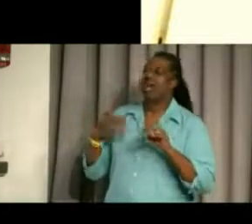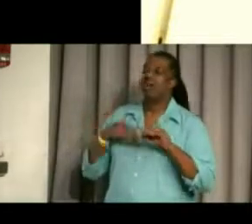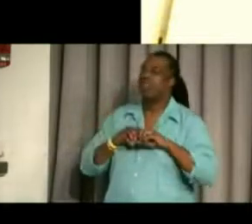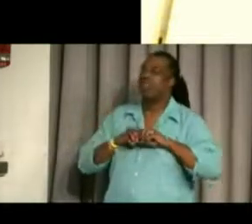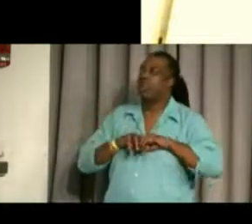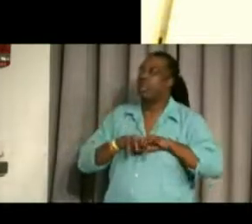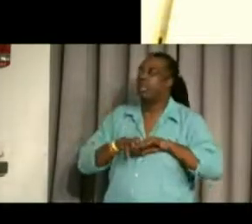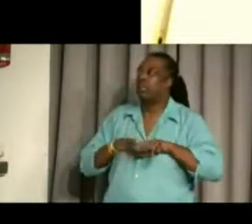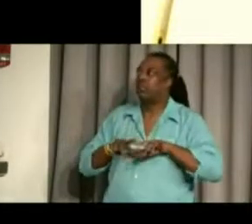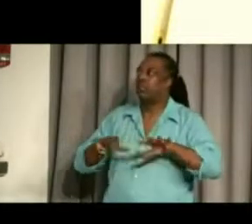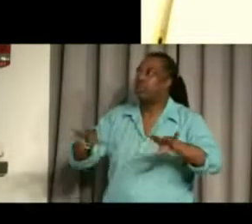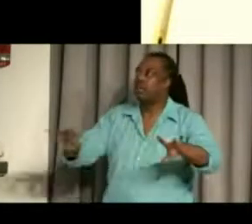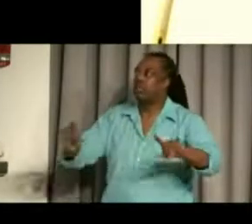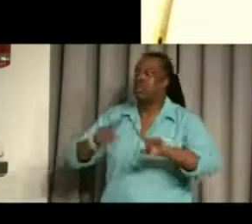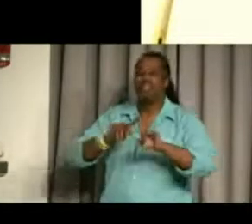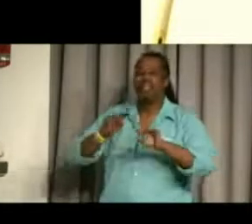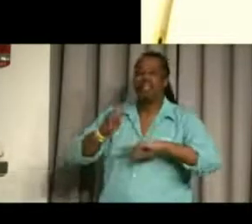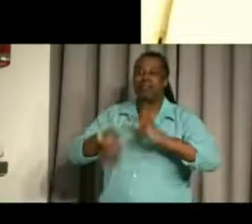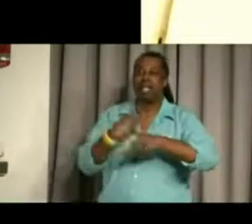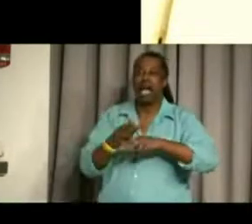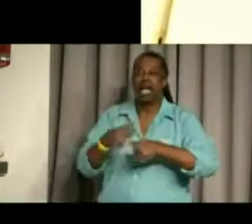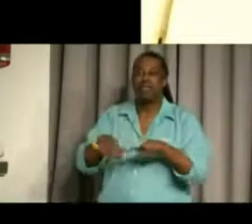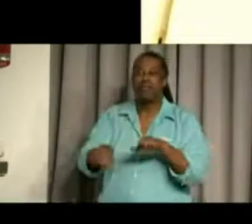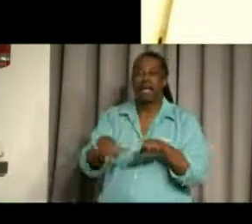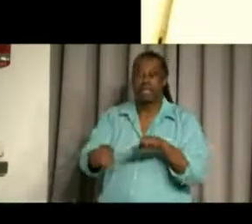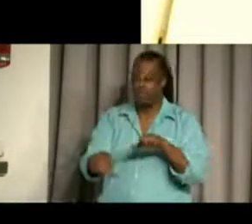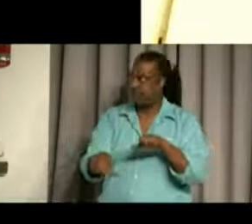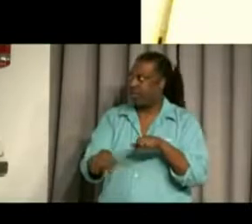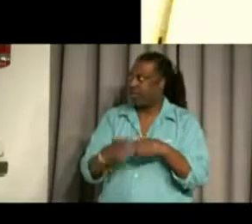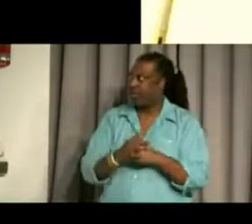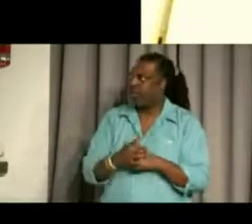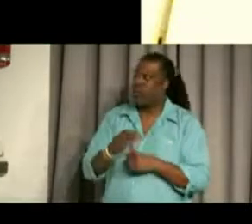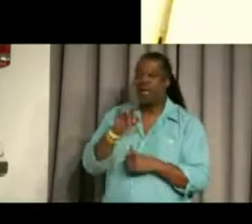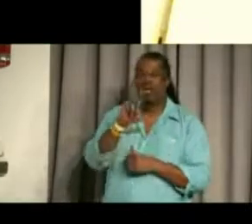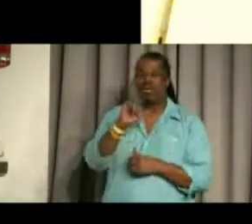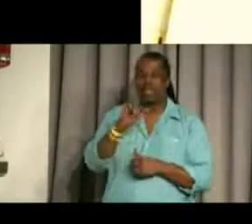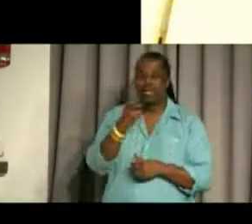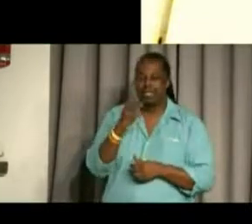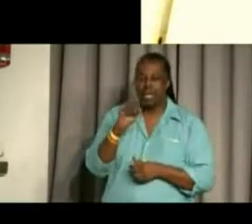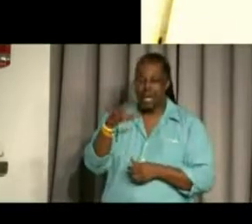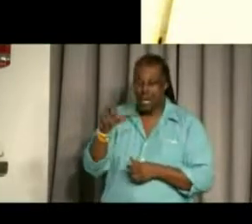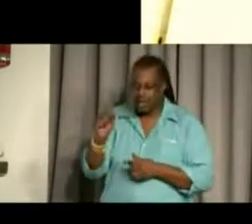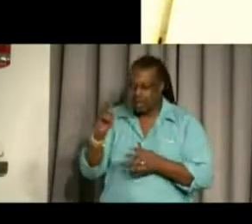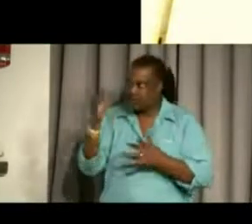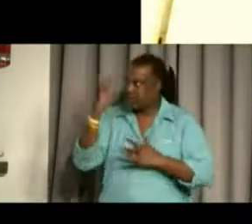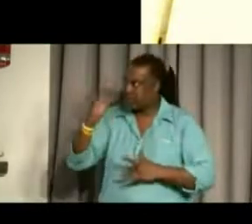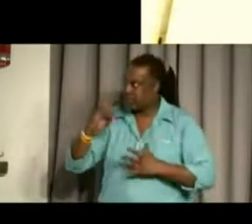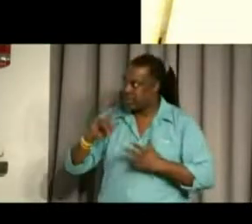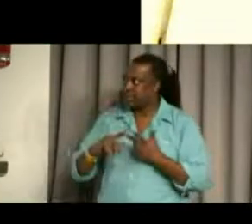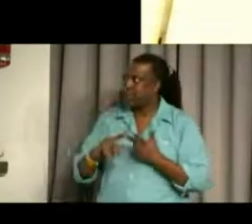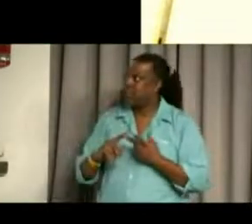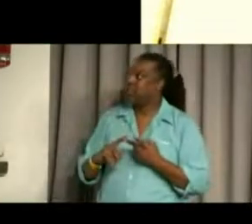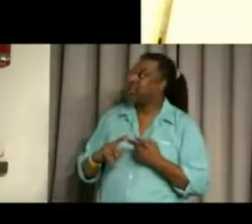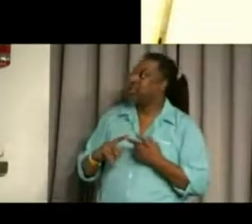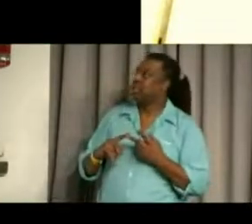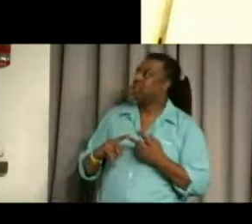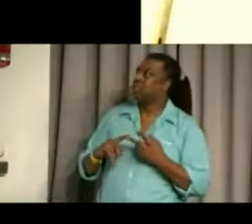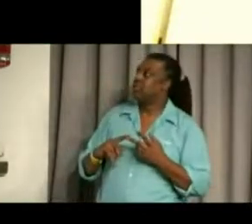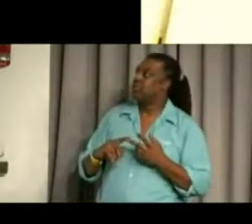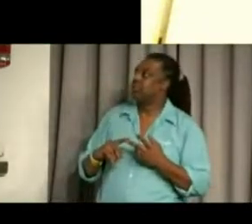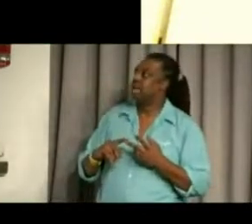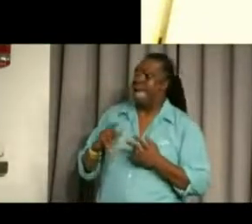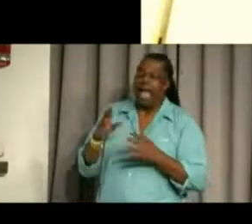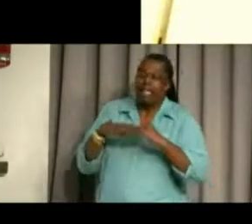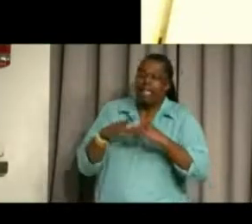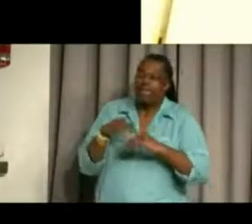of different types of bacteria. So we had Legionella bacteria, we had at least 22. And the reason why I say